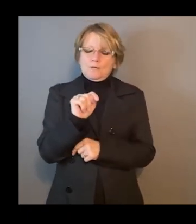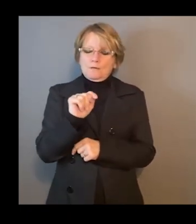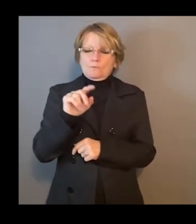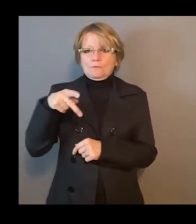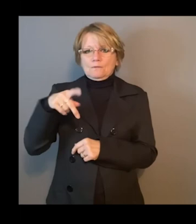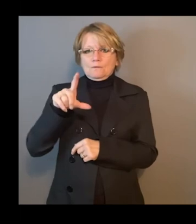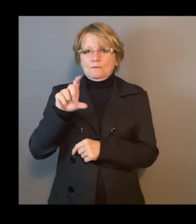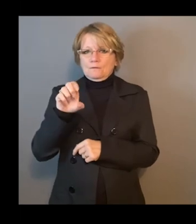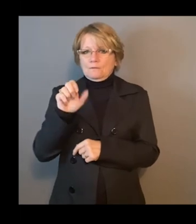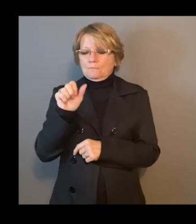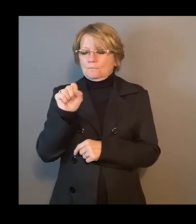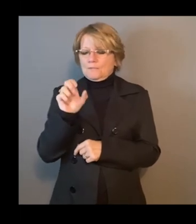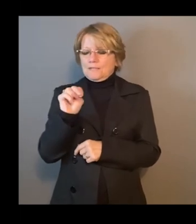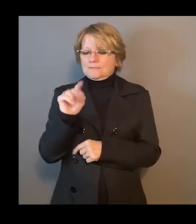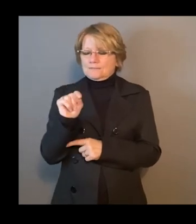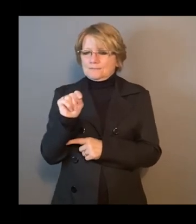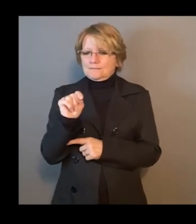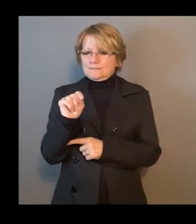so